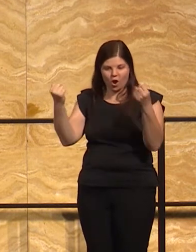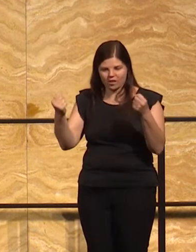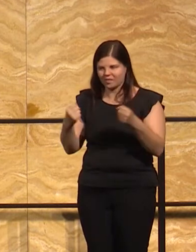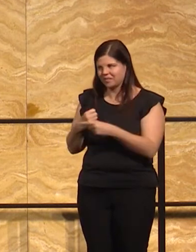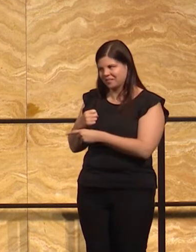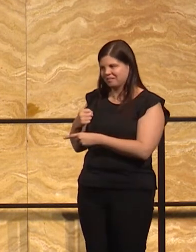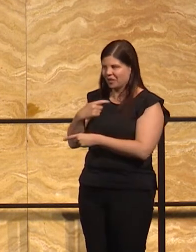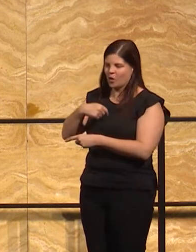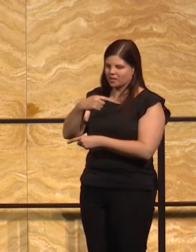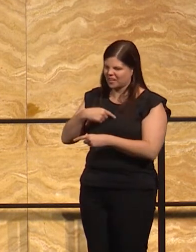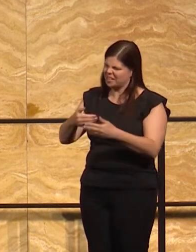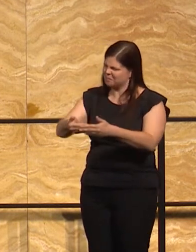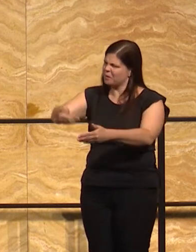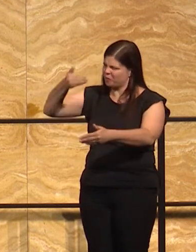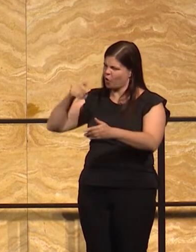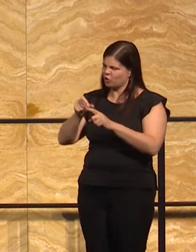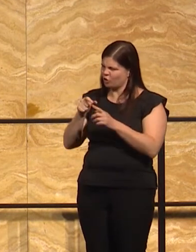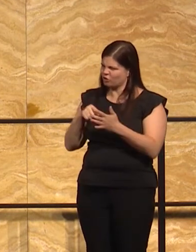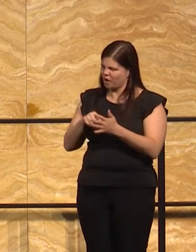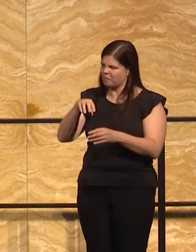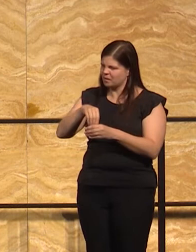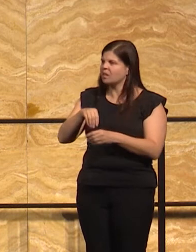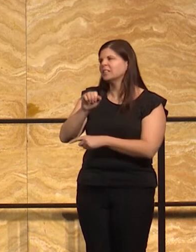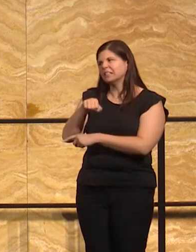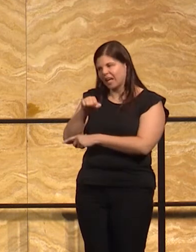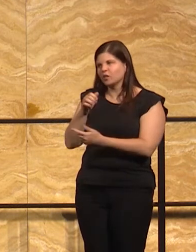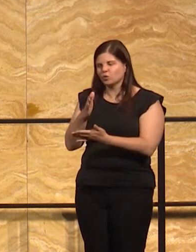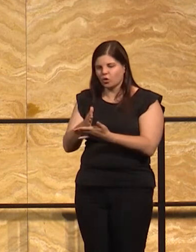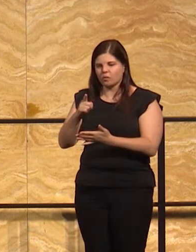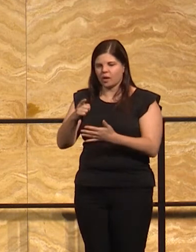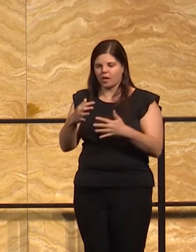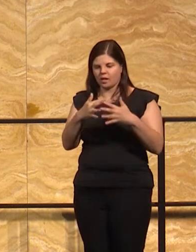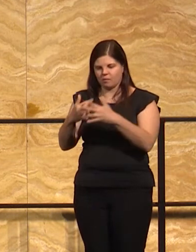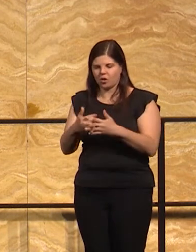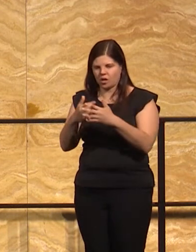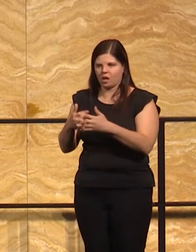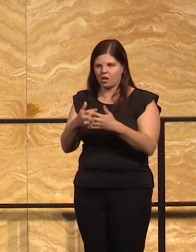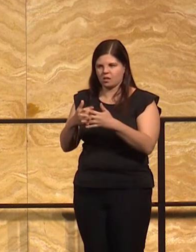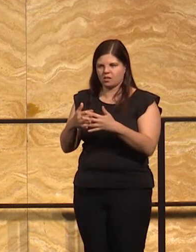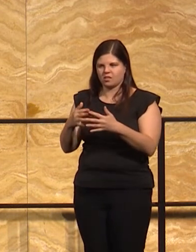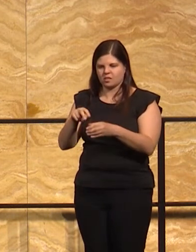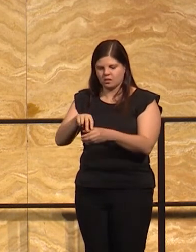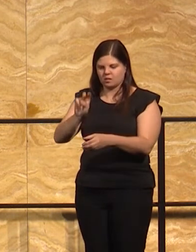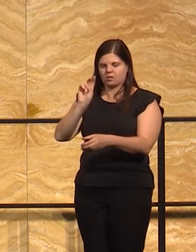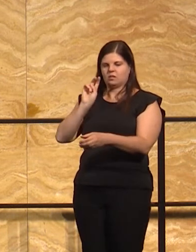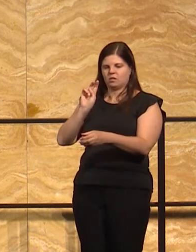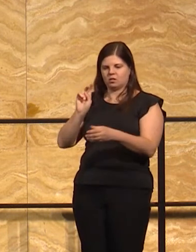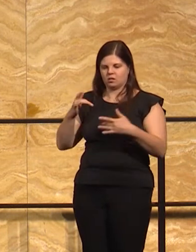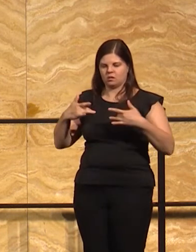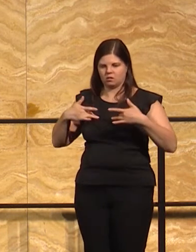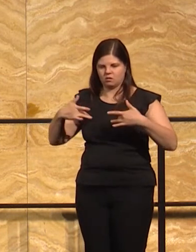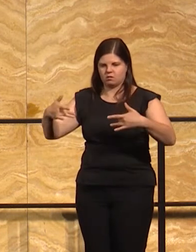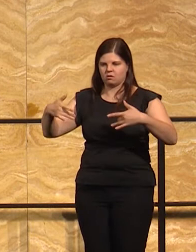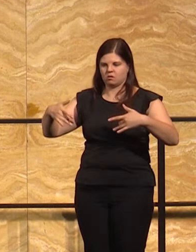back well beyond Trump, doesn't it? Yeah, it does. But when you have a US that pulls back from a common